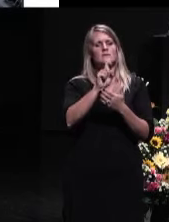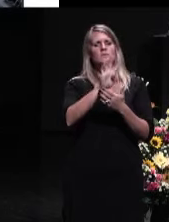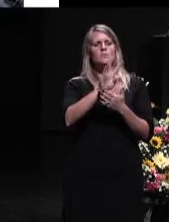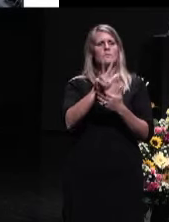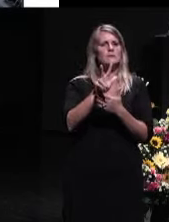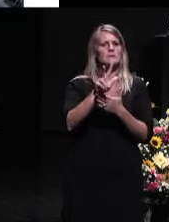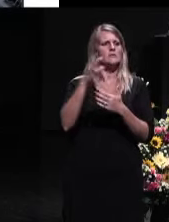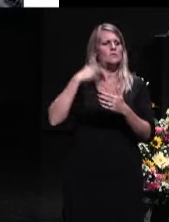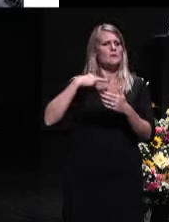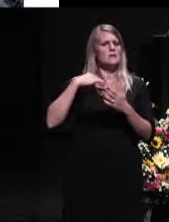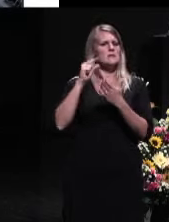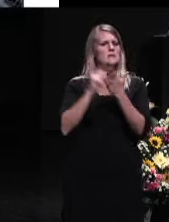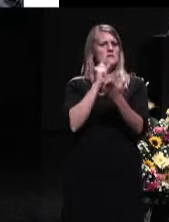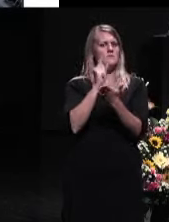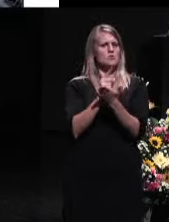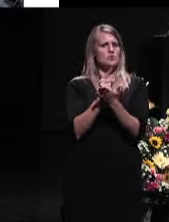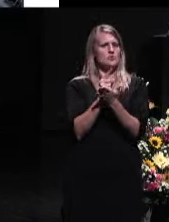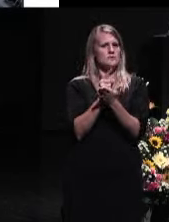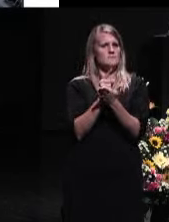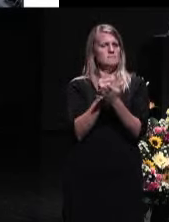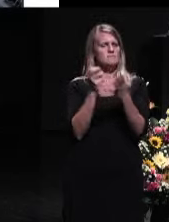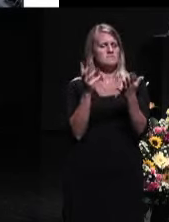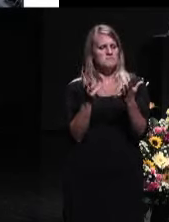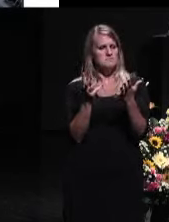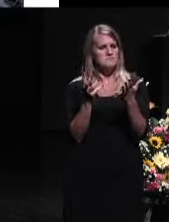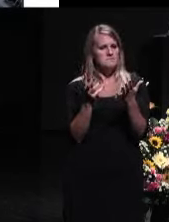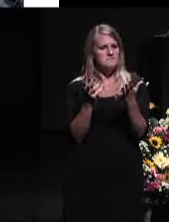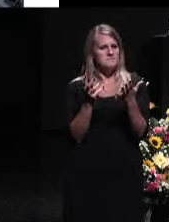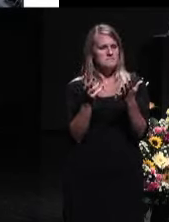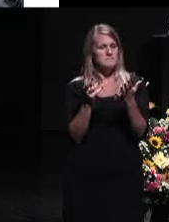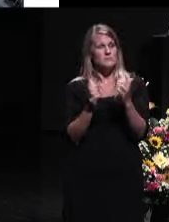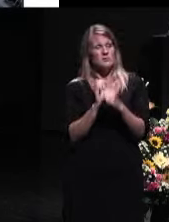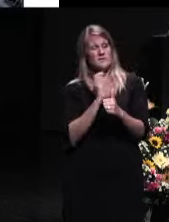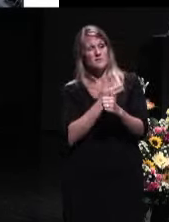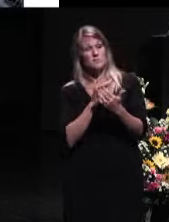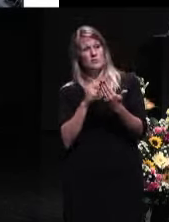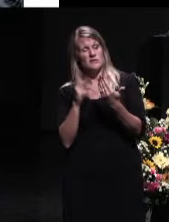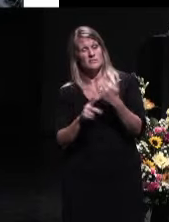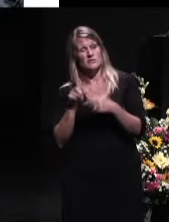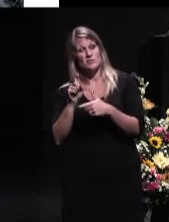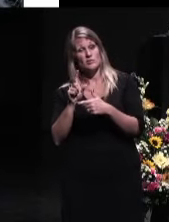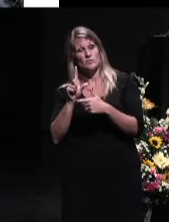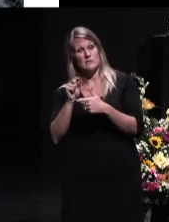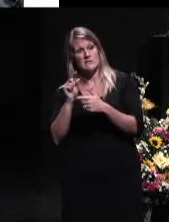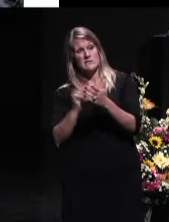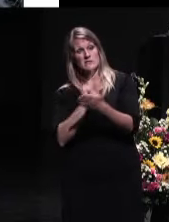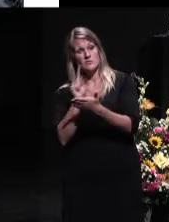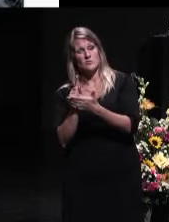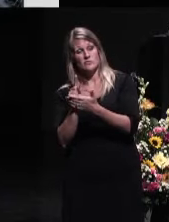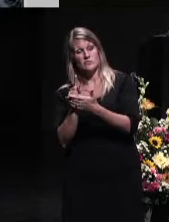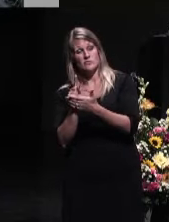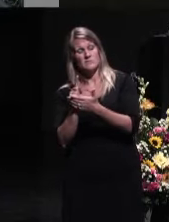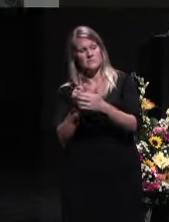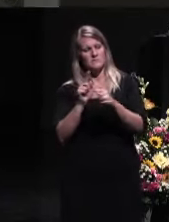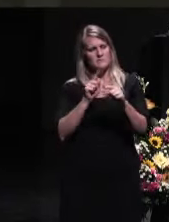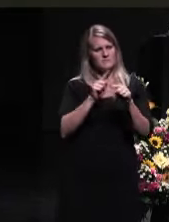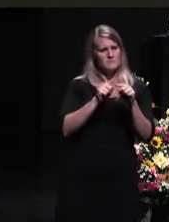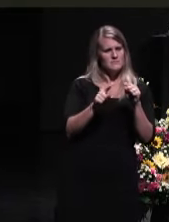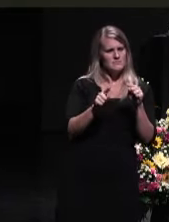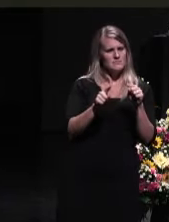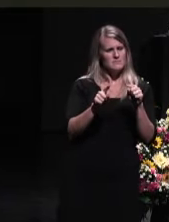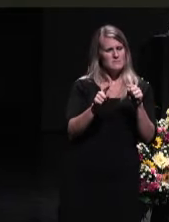average. It takes, on average, most of our programs are about 120. Think about that for a moment. Our students are graduating with